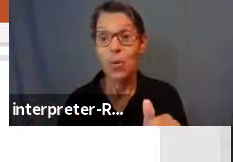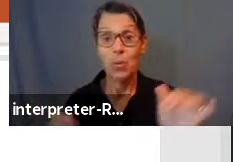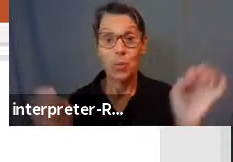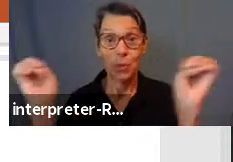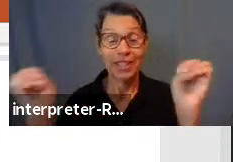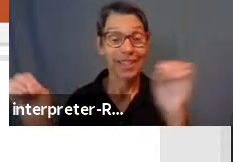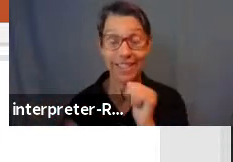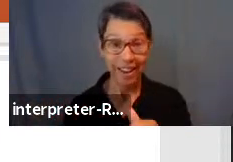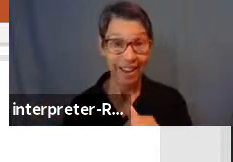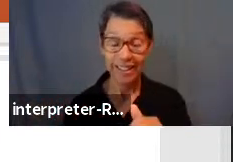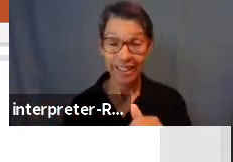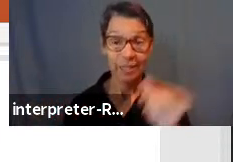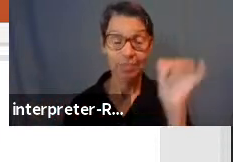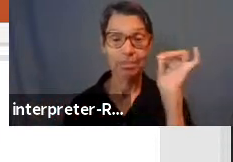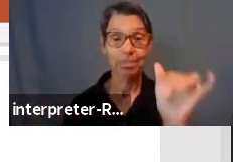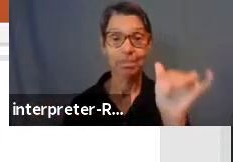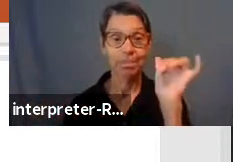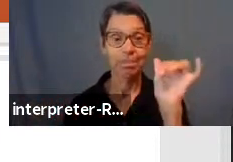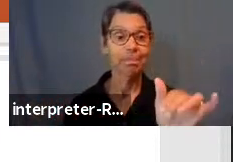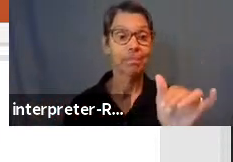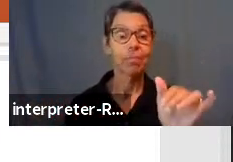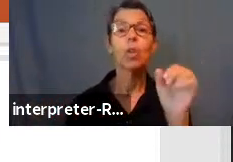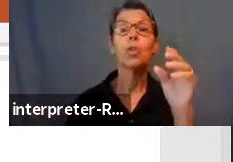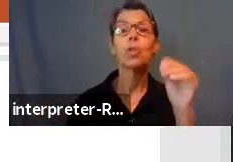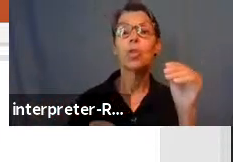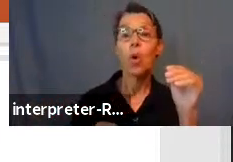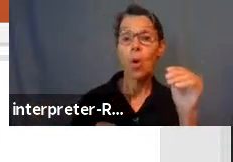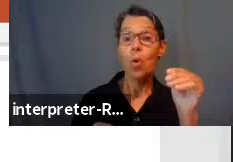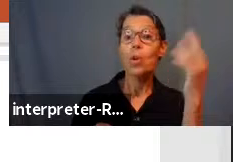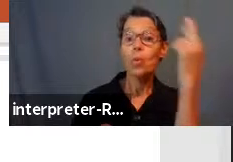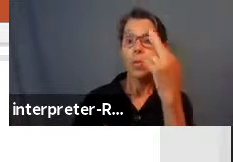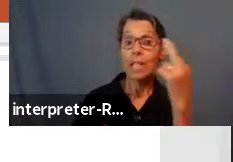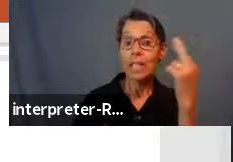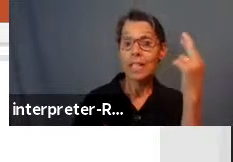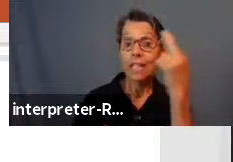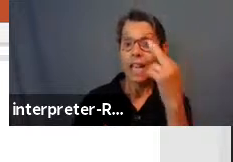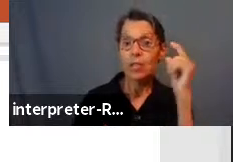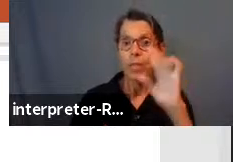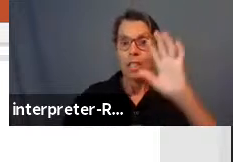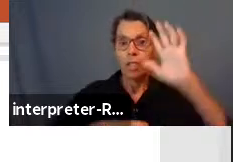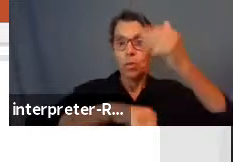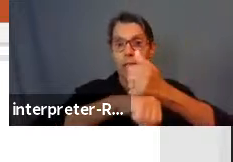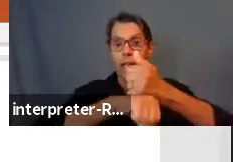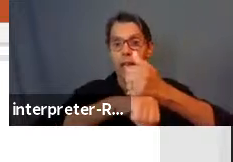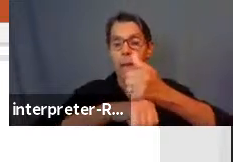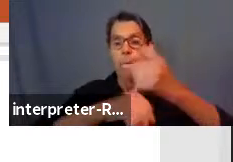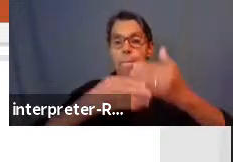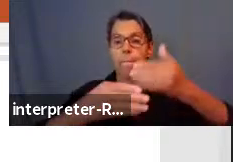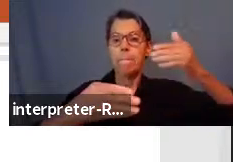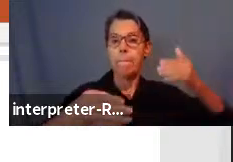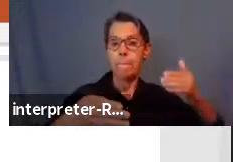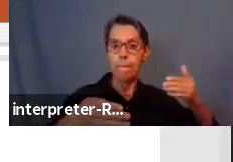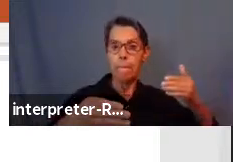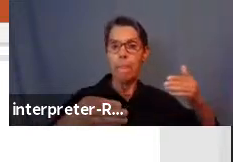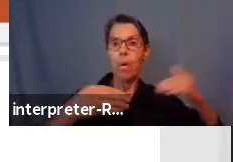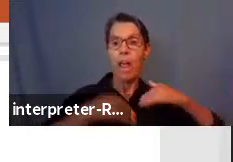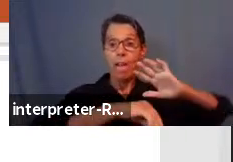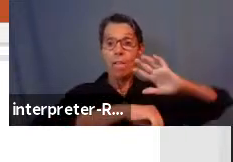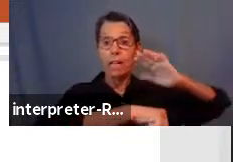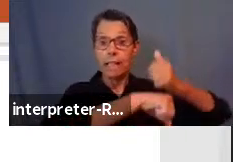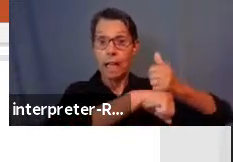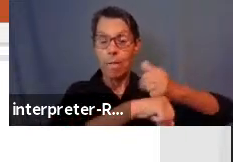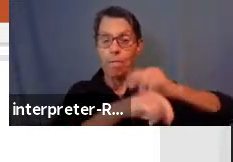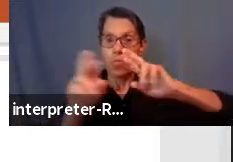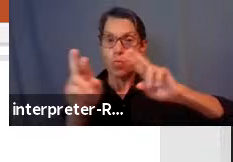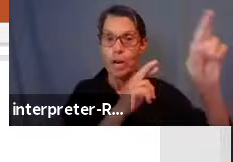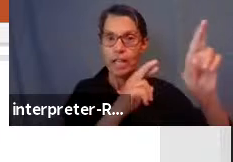the resources toward them when it's happening, we understand that we need to have some chronicity and some sustainability when it comes to emergency